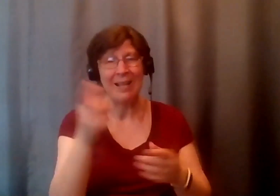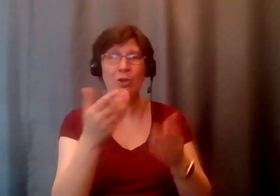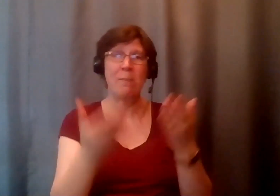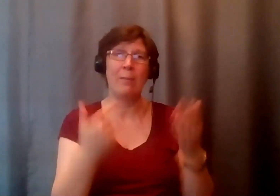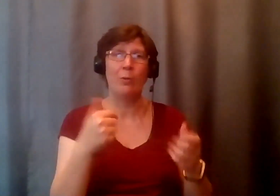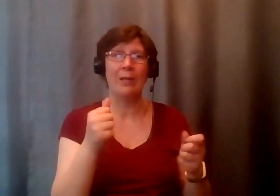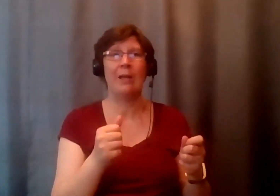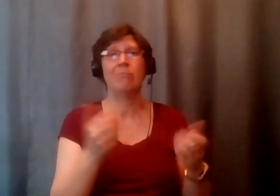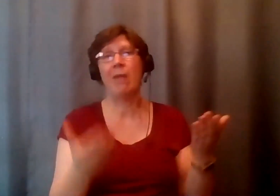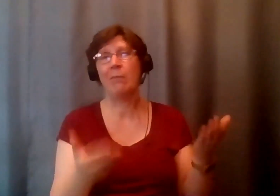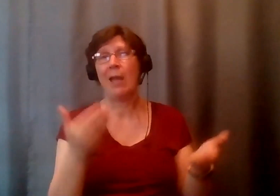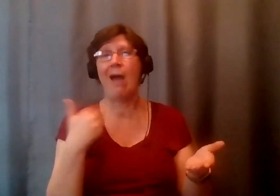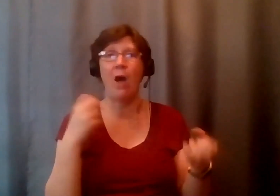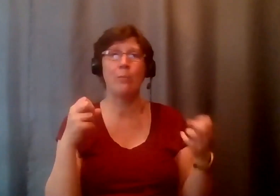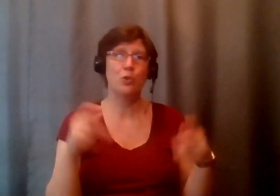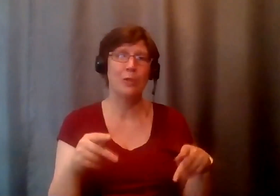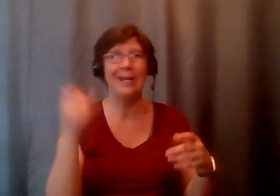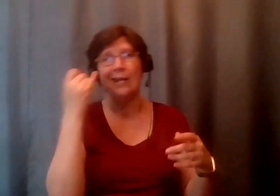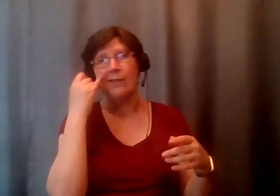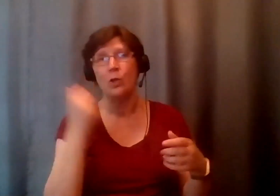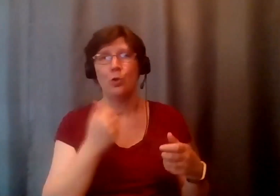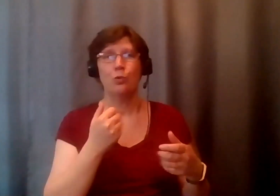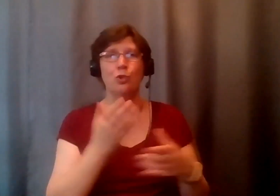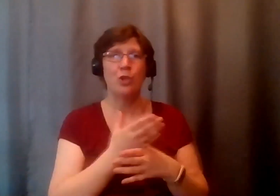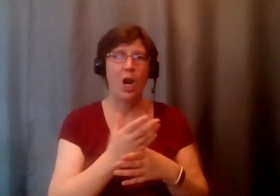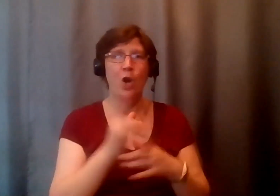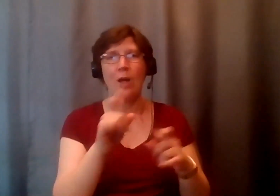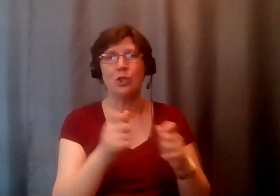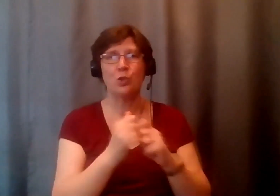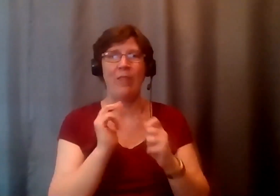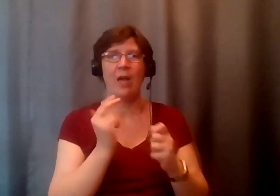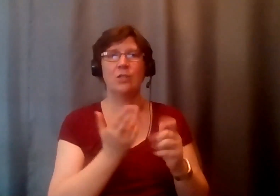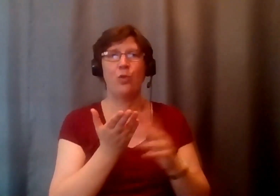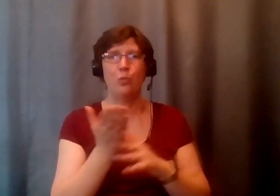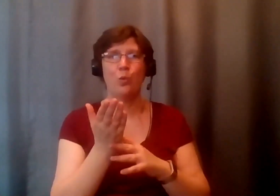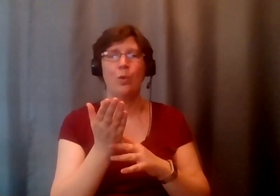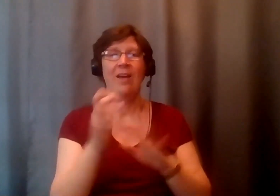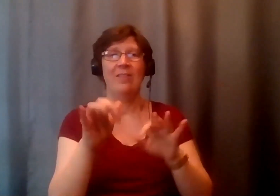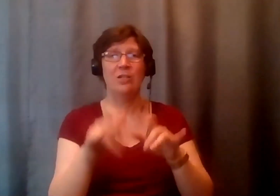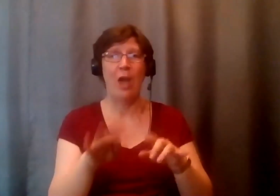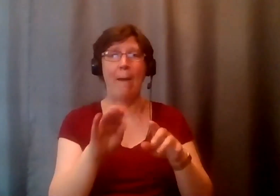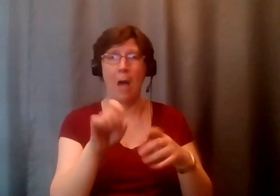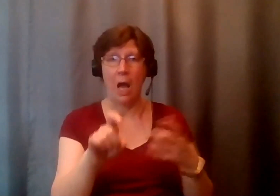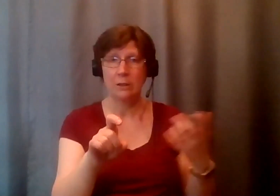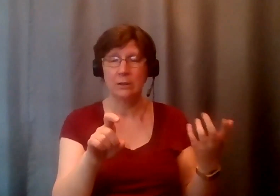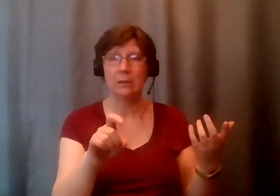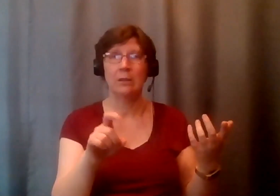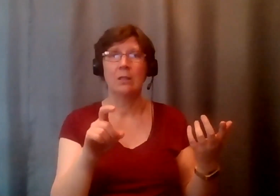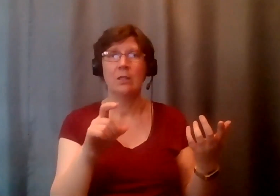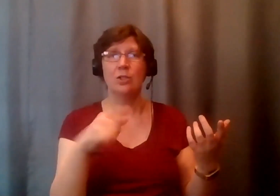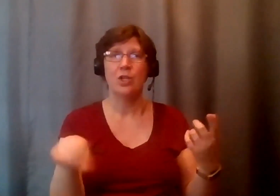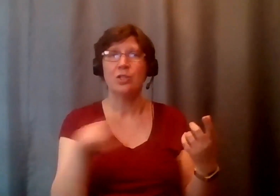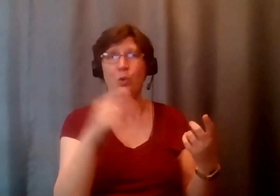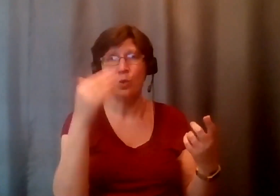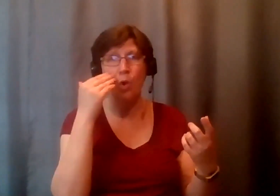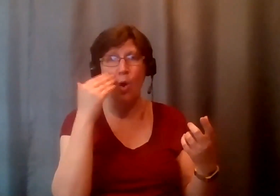can have the opportunity of you guys sharing questions with us through the chat box. I just so you guys know,